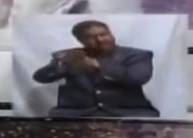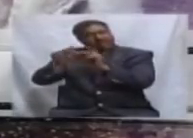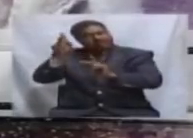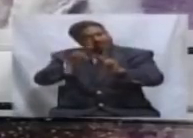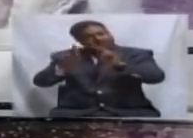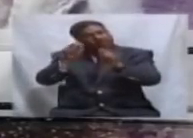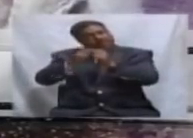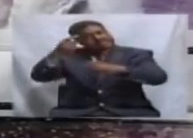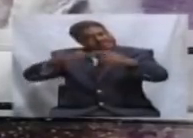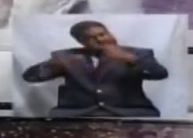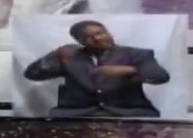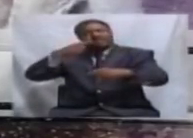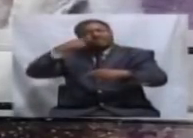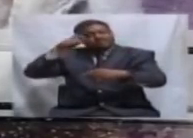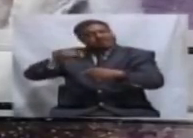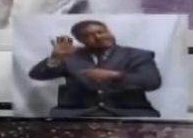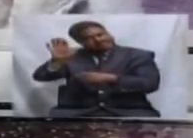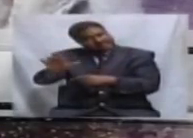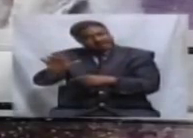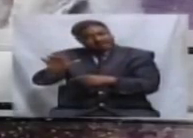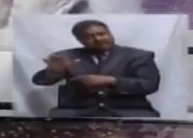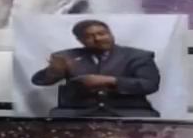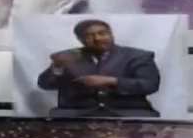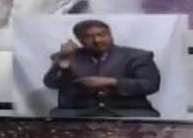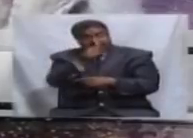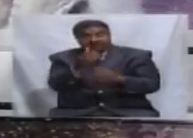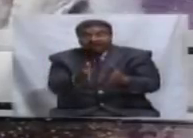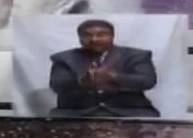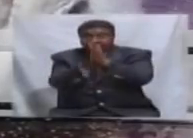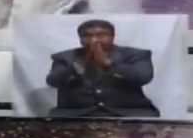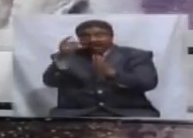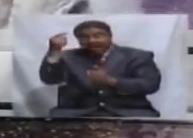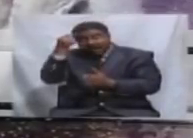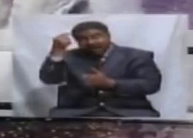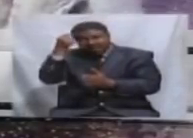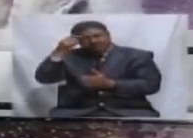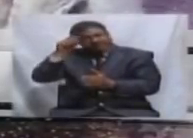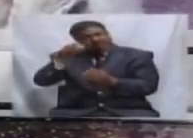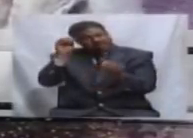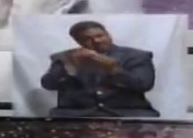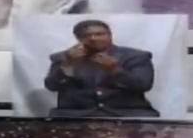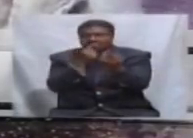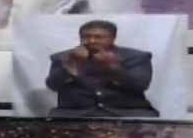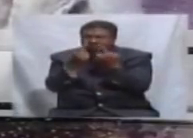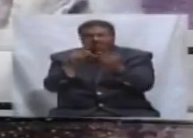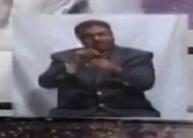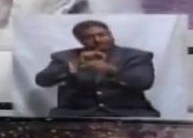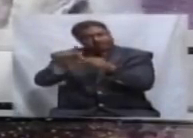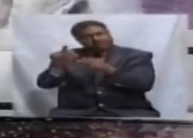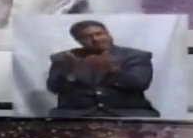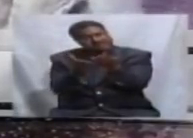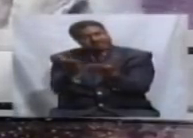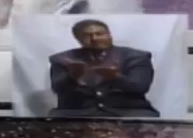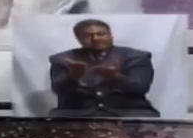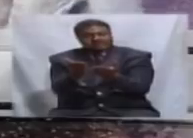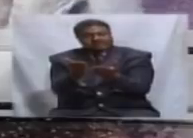with disabilities. And Ms. Decker has urged the government to increase levels of consultation with professional services on what